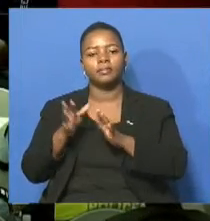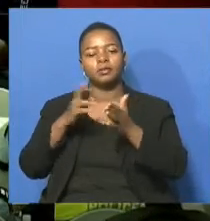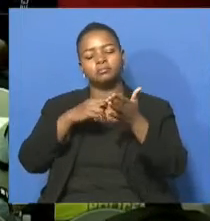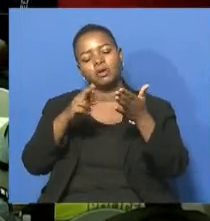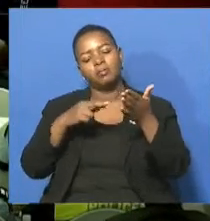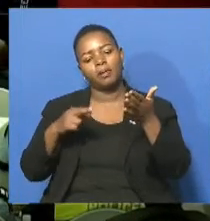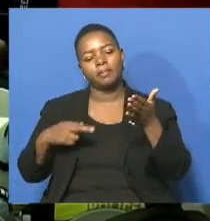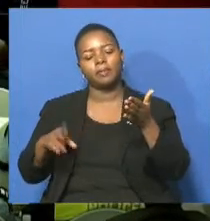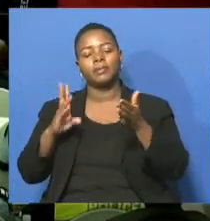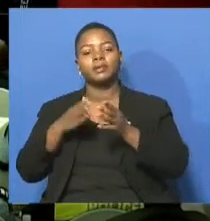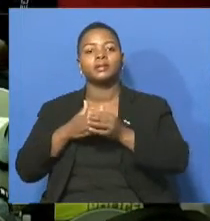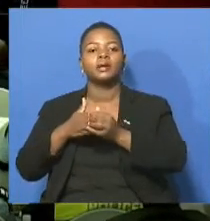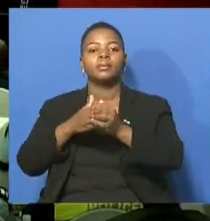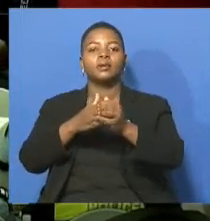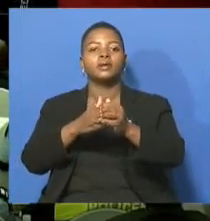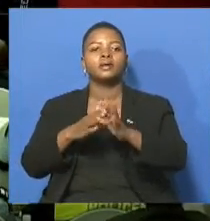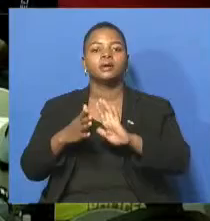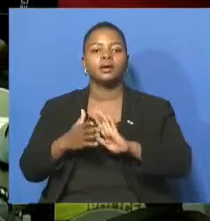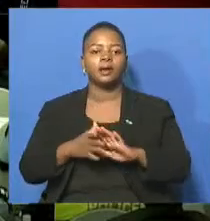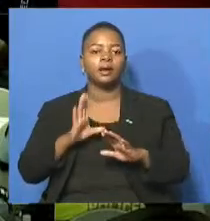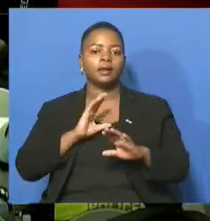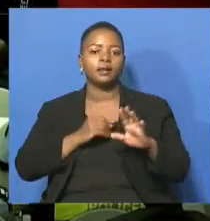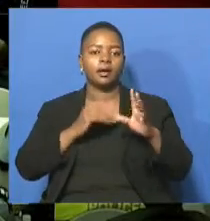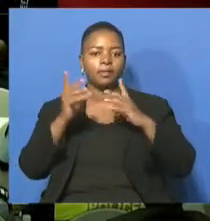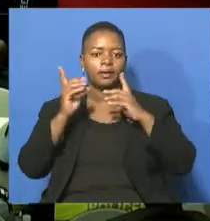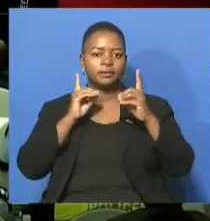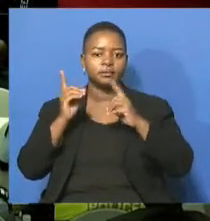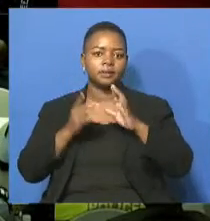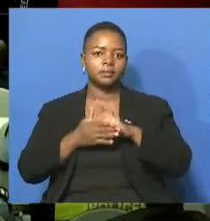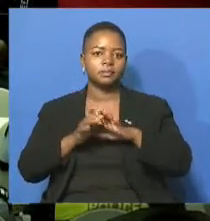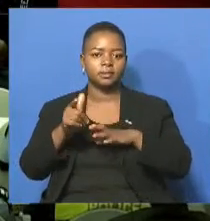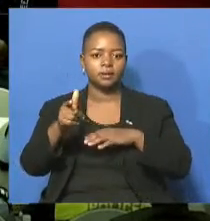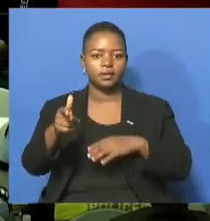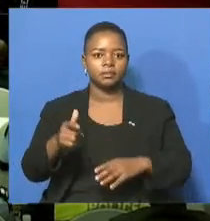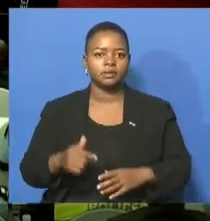they are going to guide our discussion this afternoon.